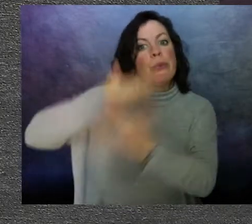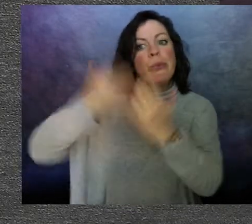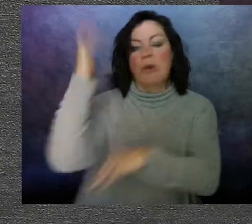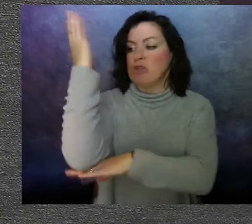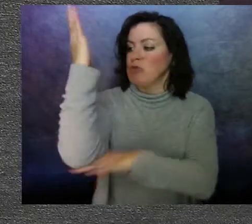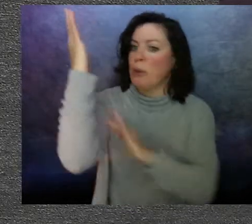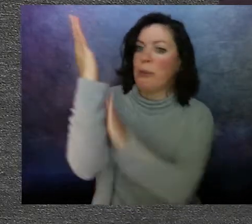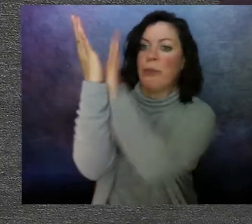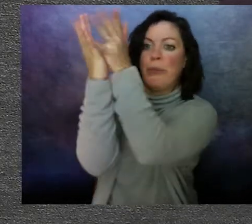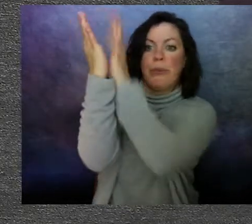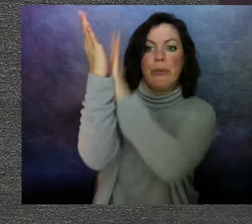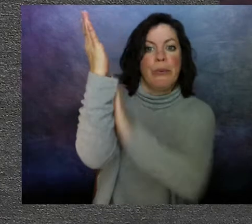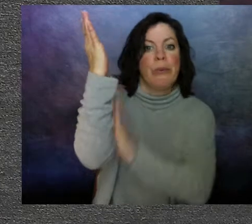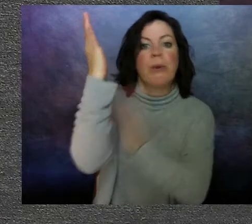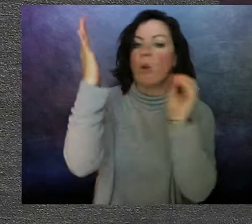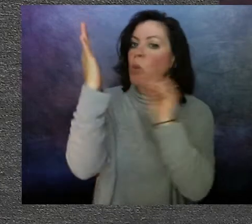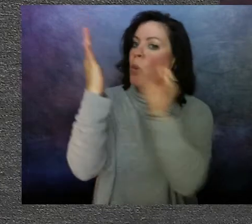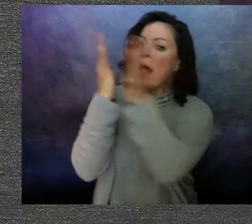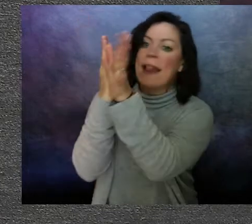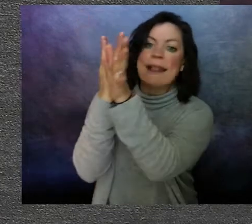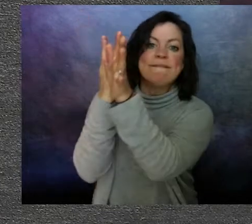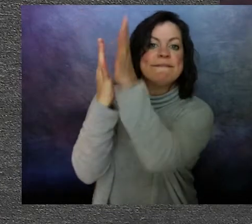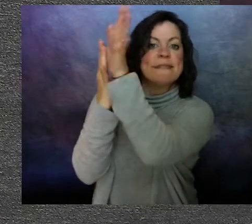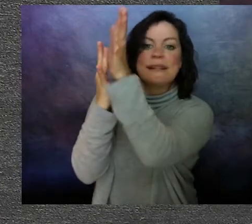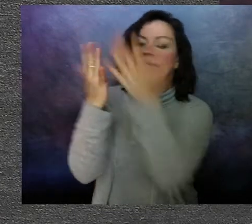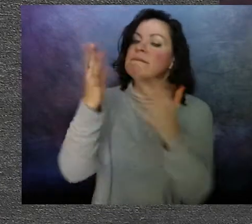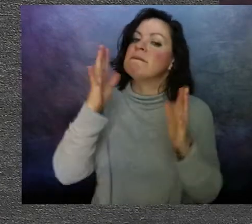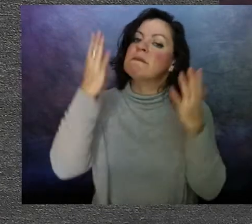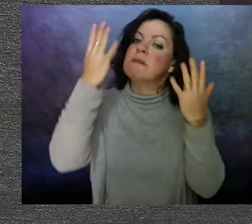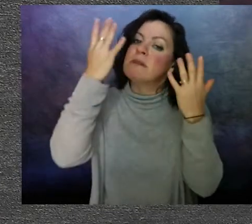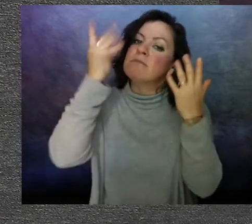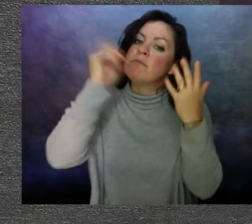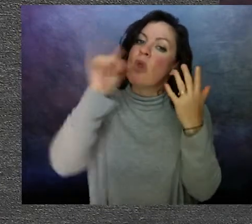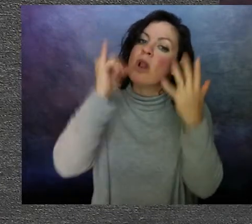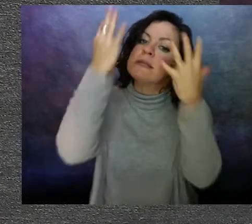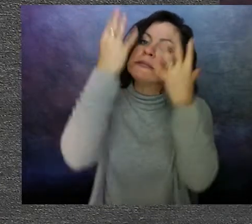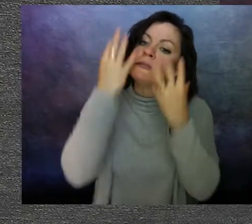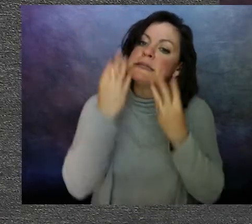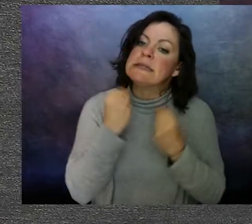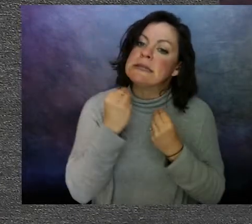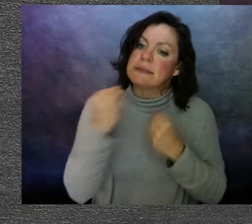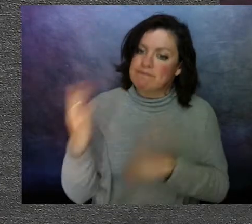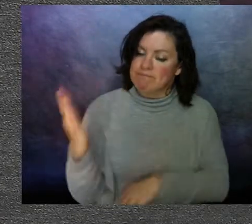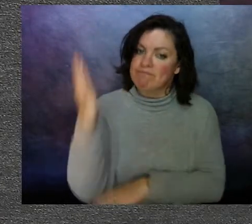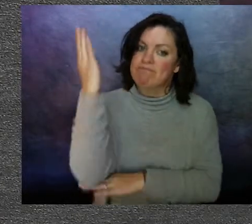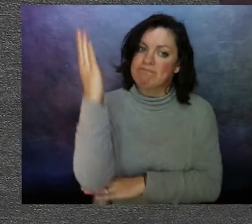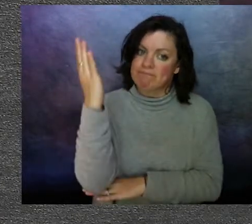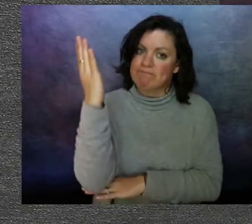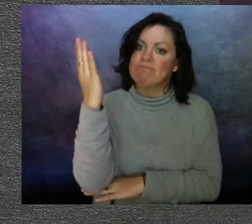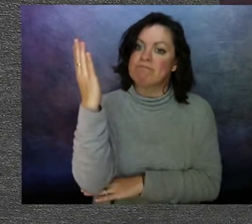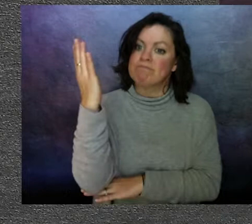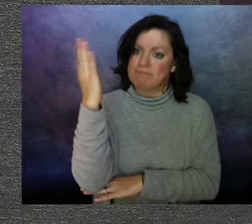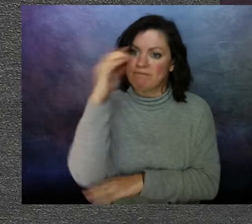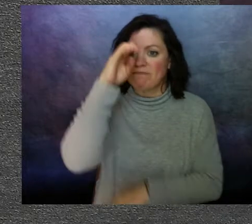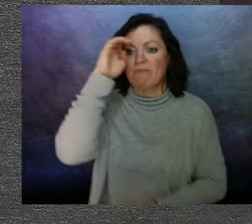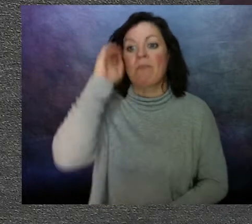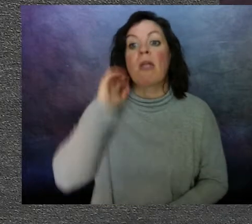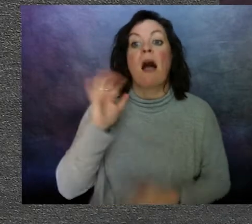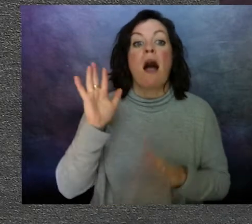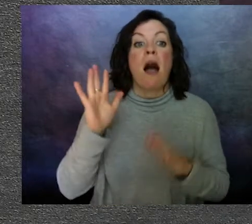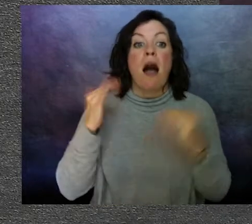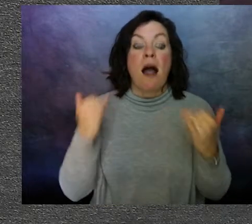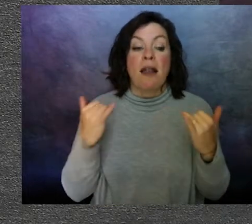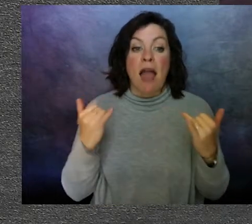cold, just like we are. So they rest and they get ready for a new spring. When we look up and